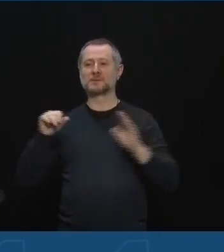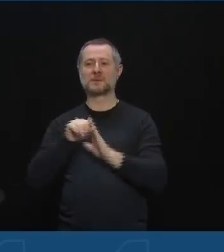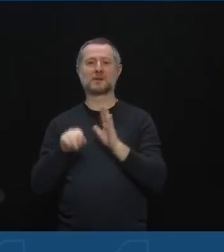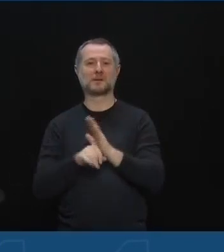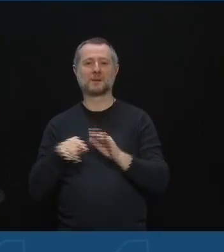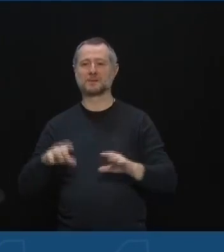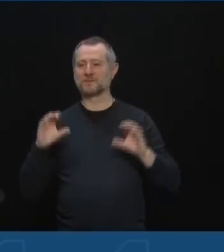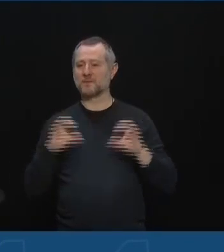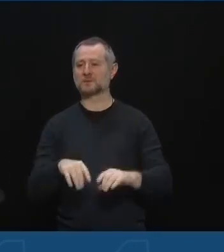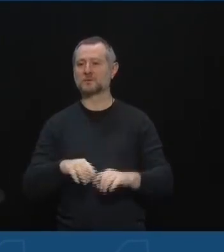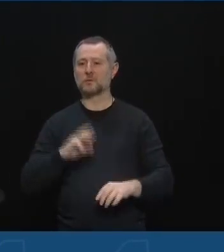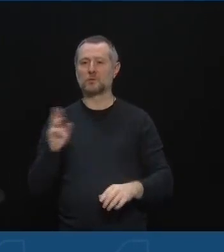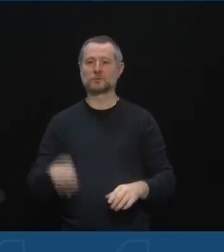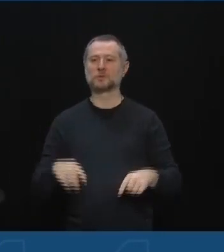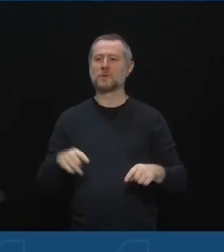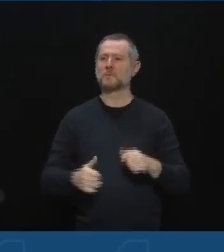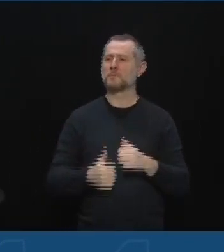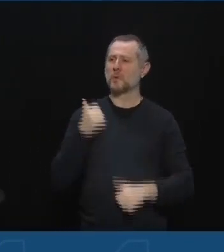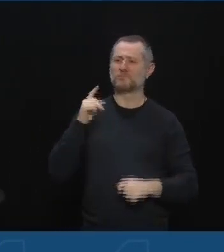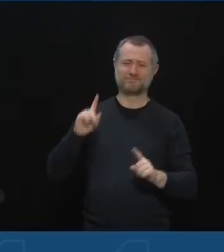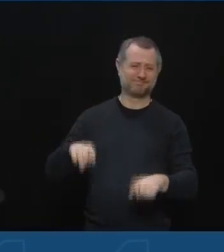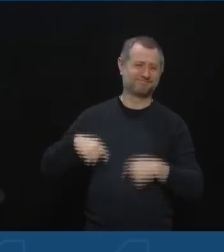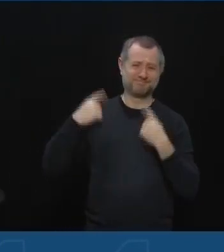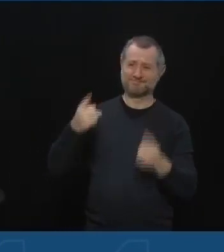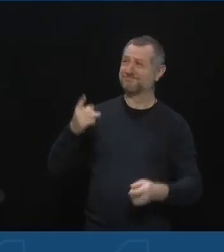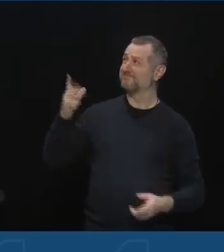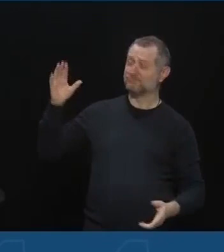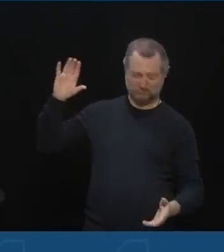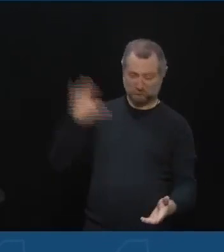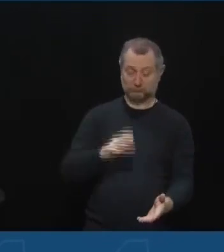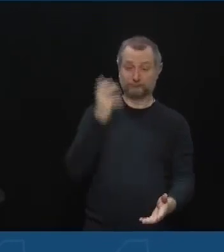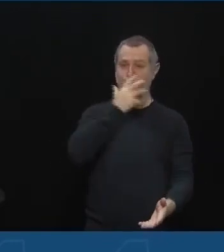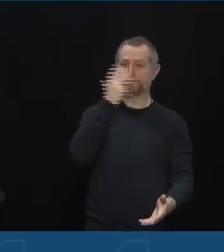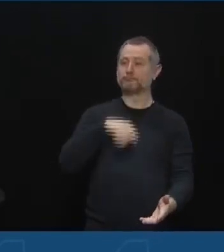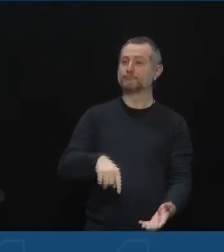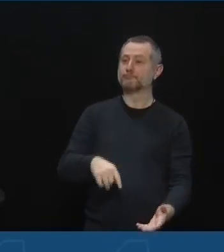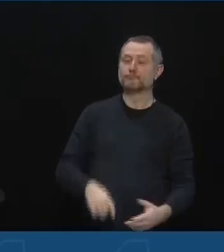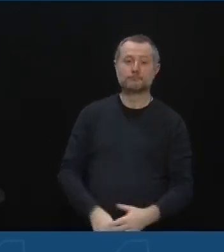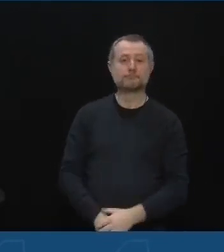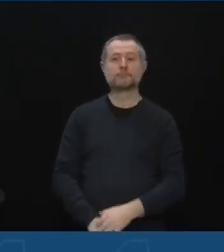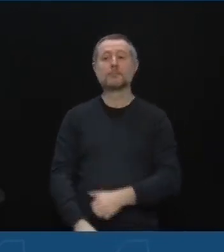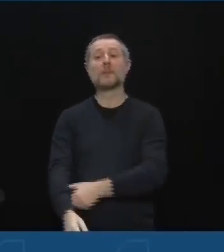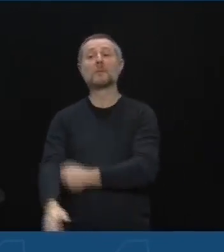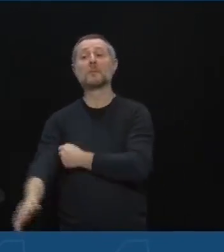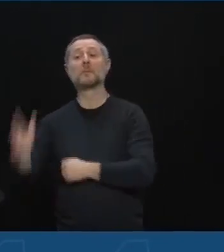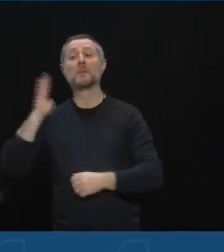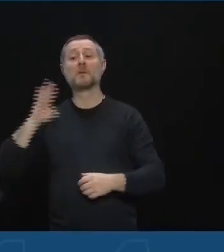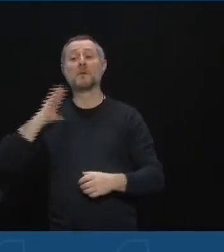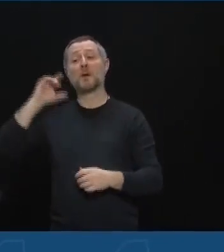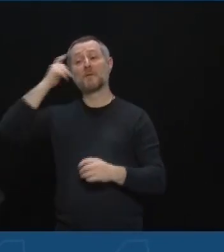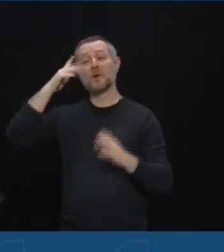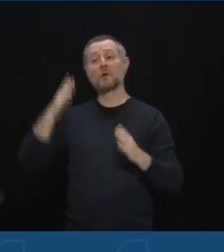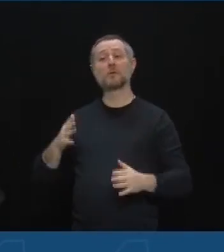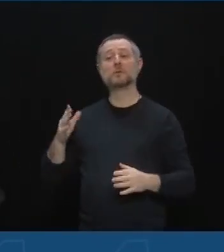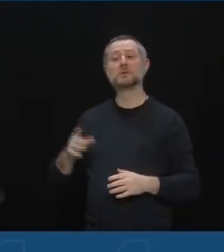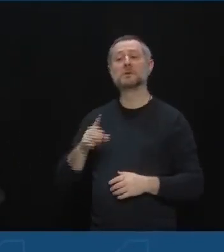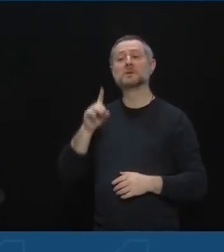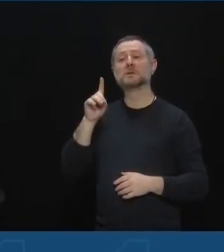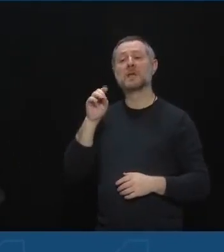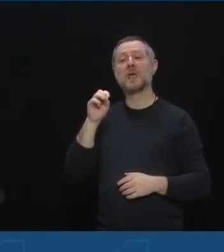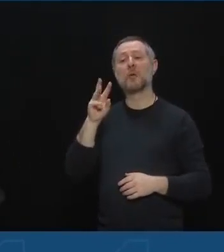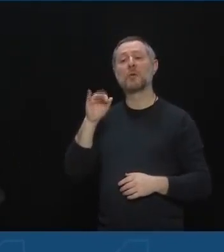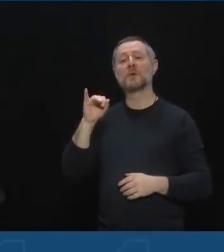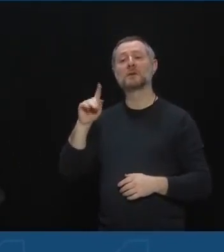in modern memory. I think you'd have to go back to Governor DeWitt Clinton and the building of the Erie Canal